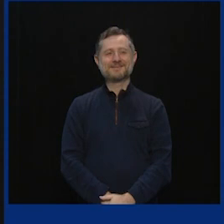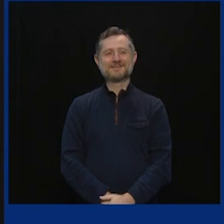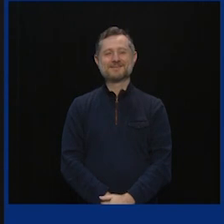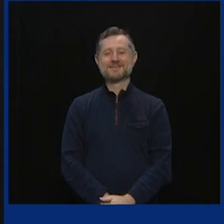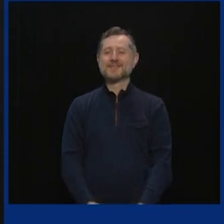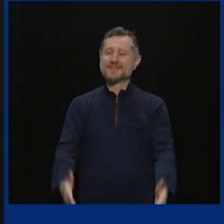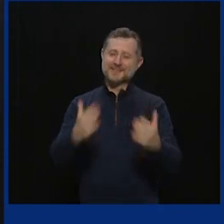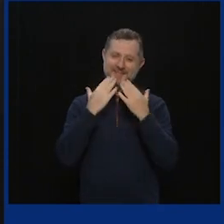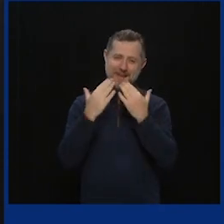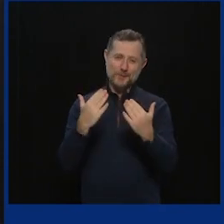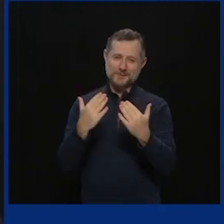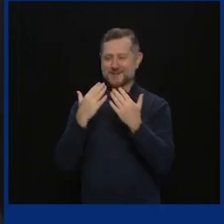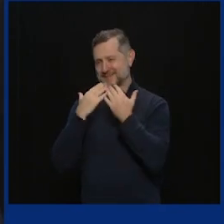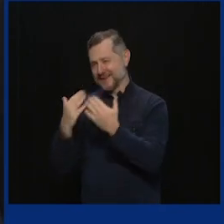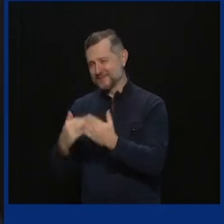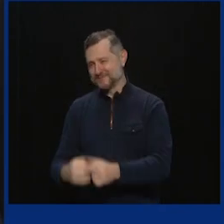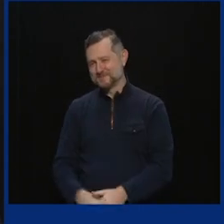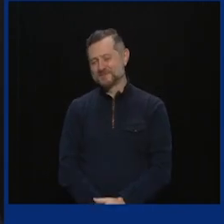Thank you.